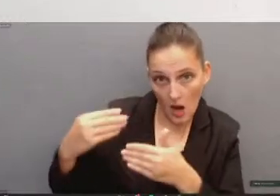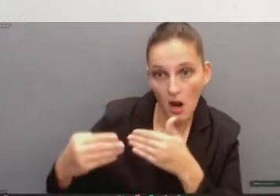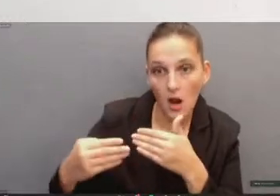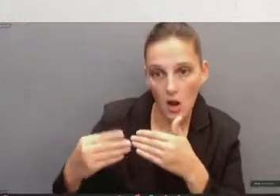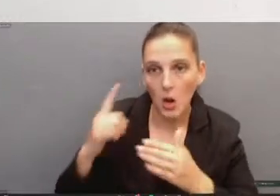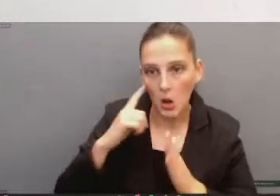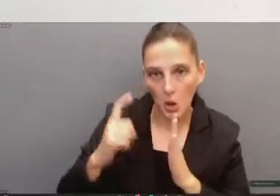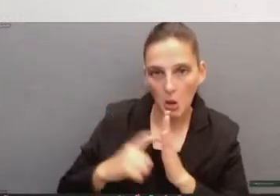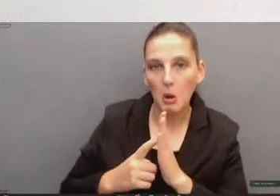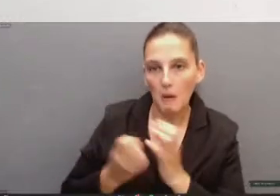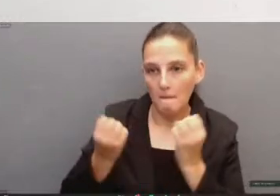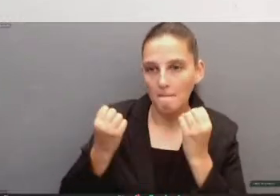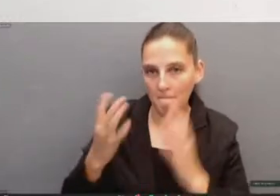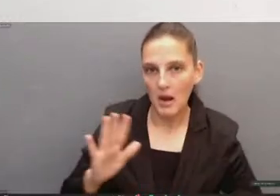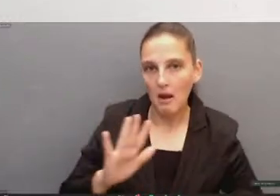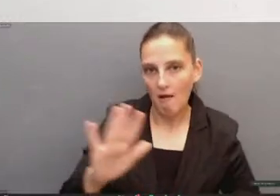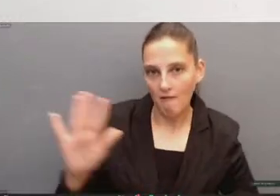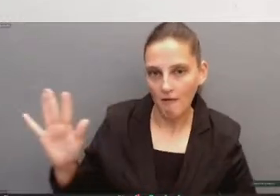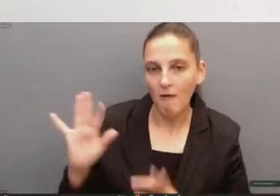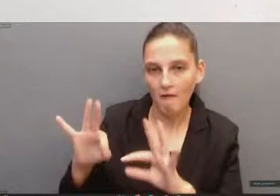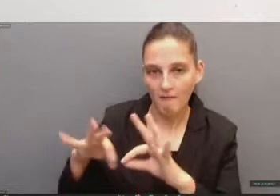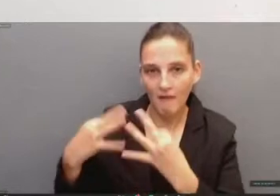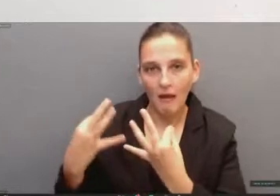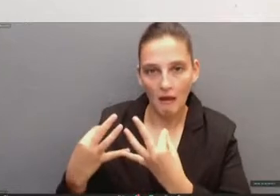as many, many other